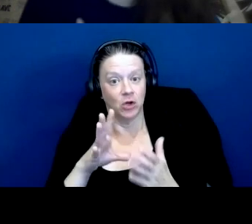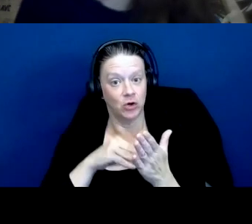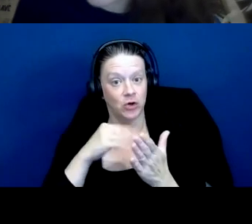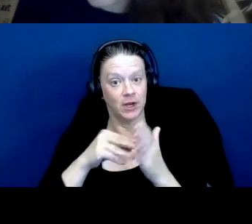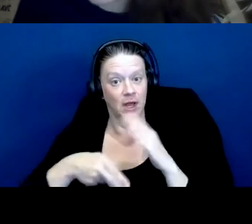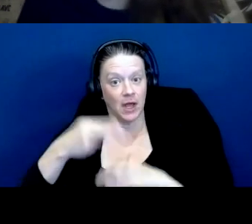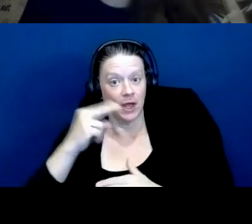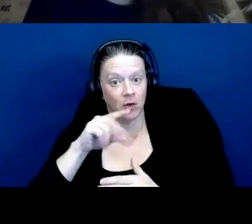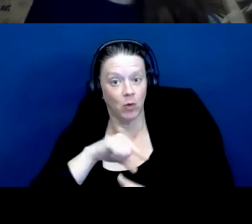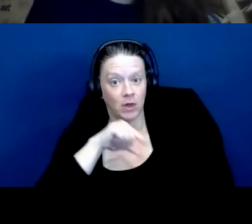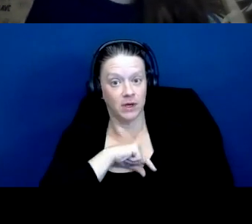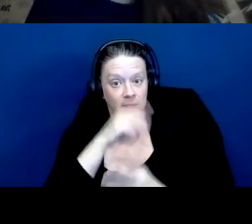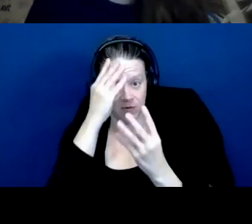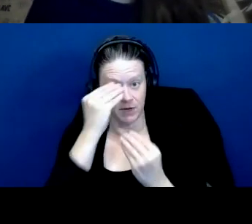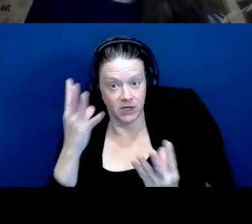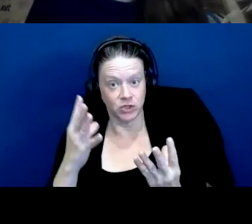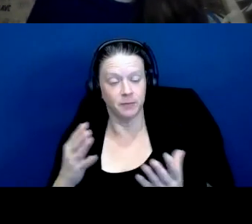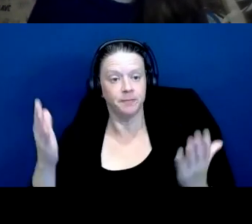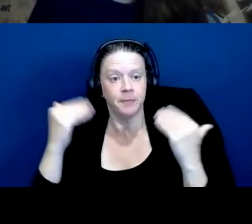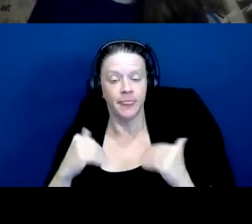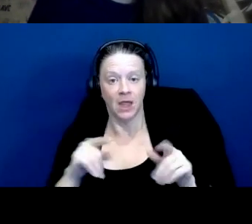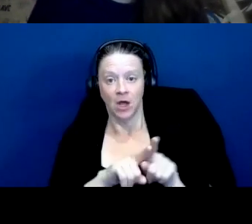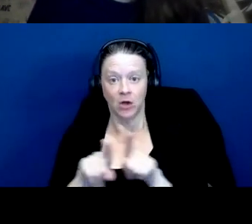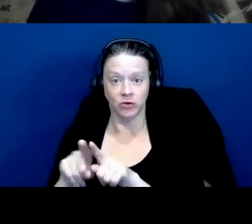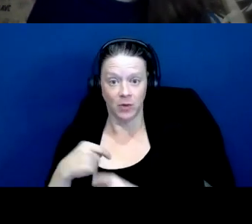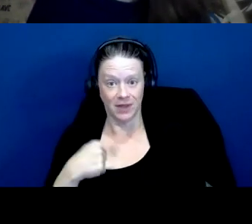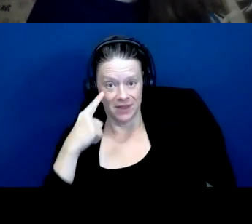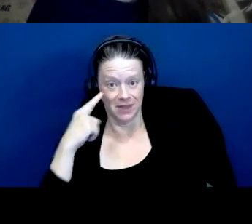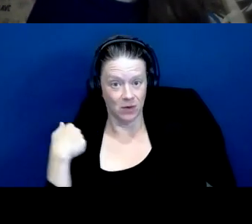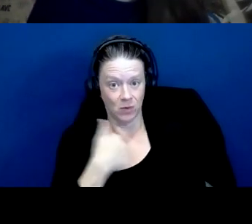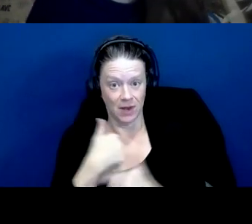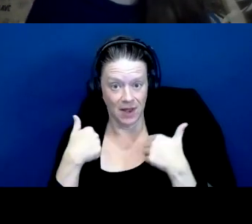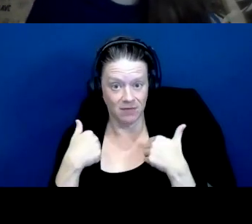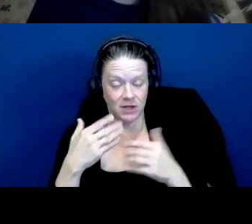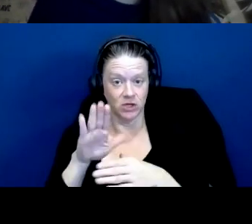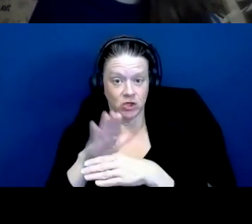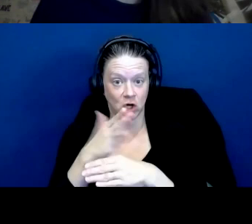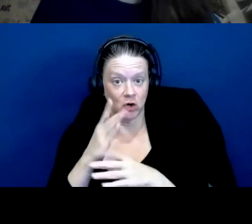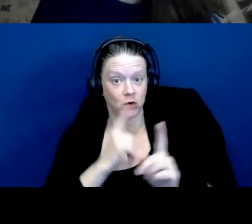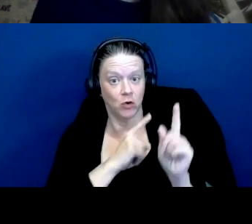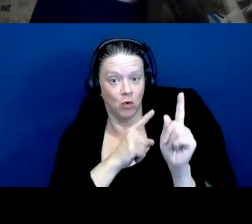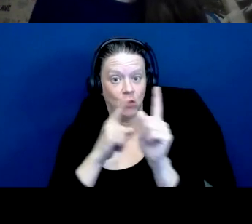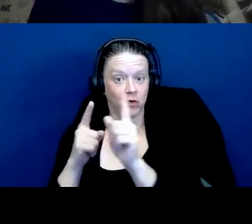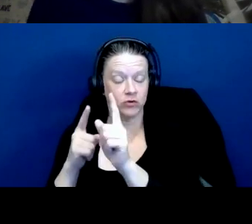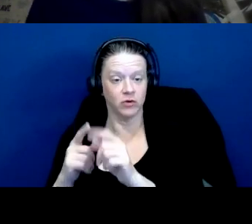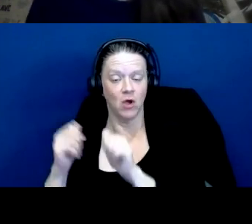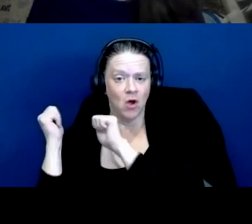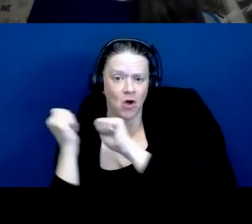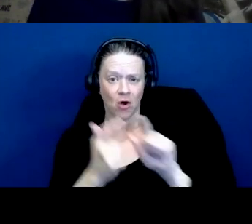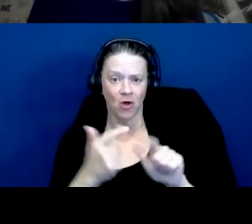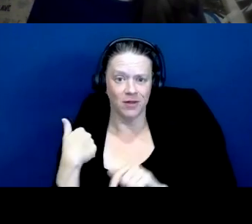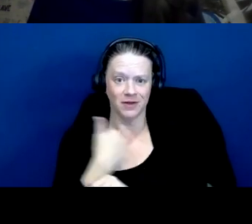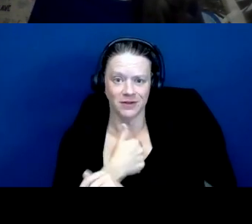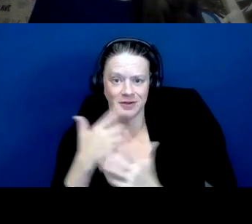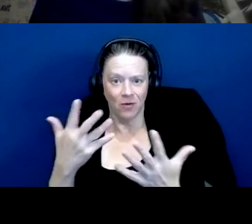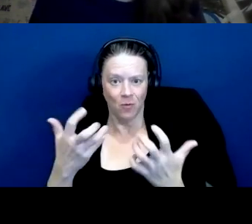I also think that we have shared goals. I think that all of us want to keep our families safe